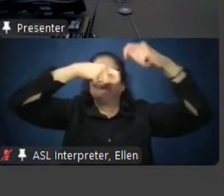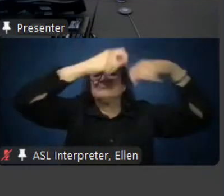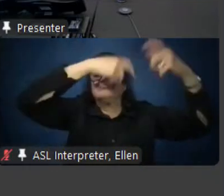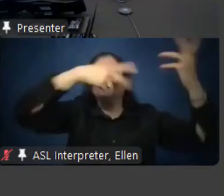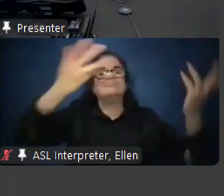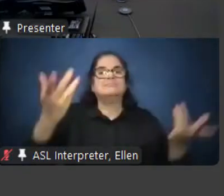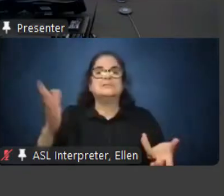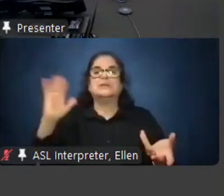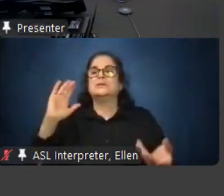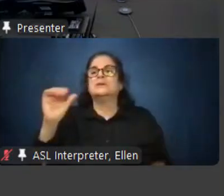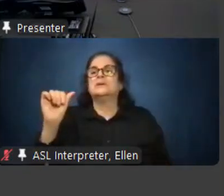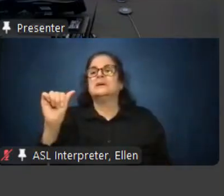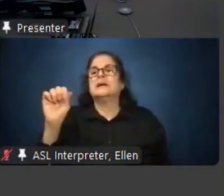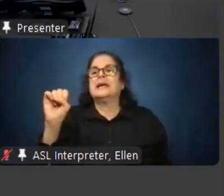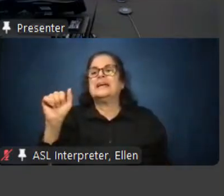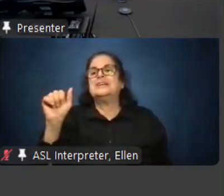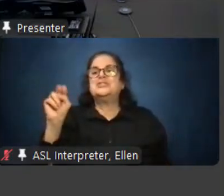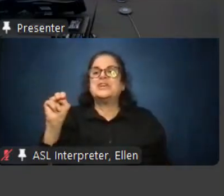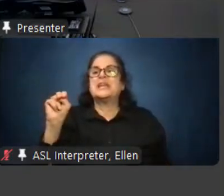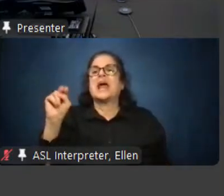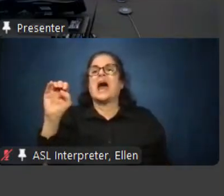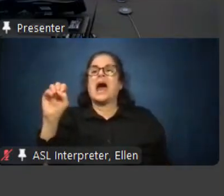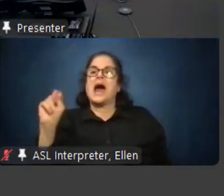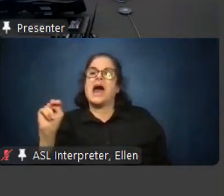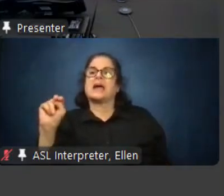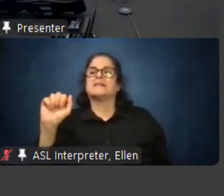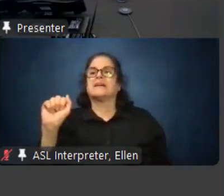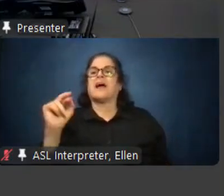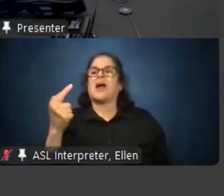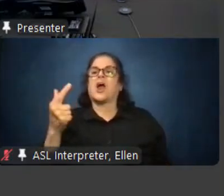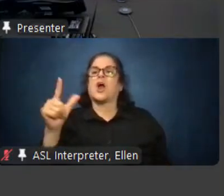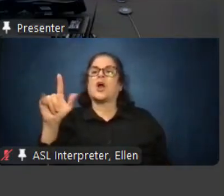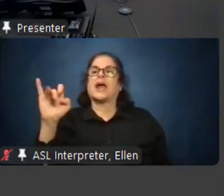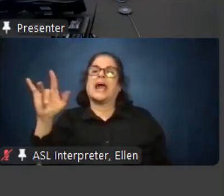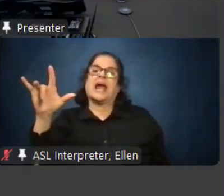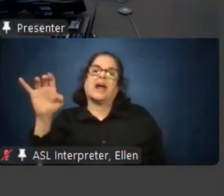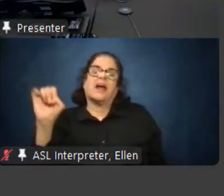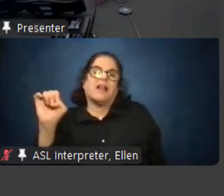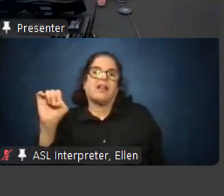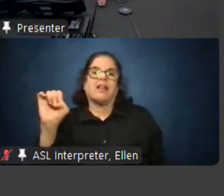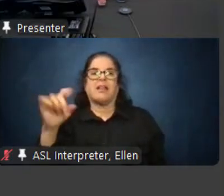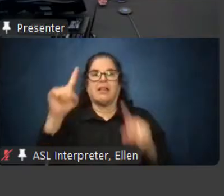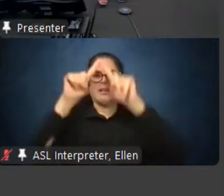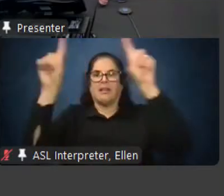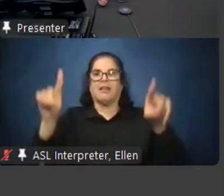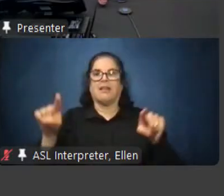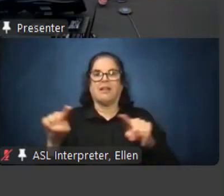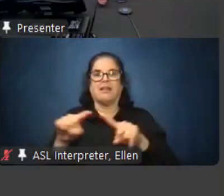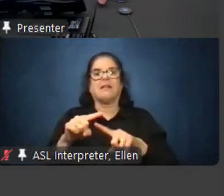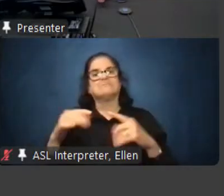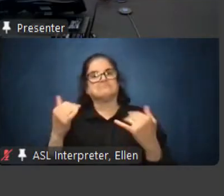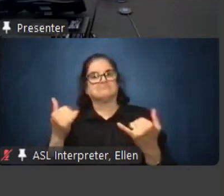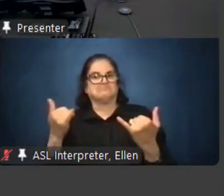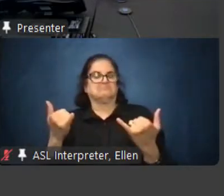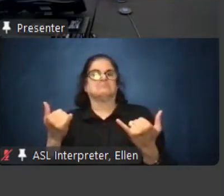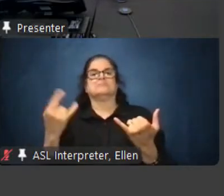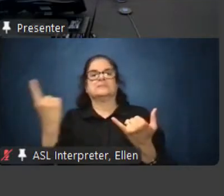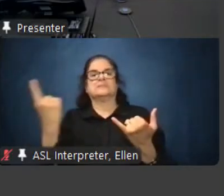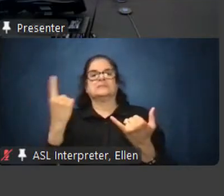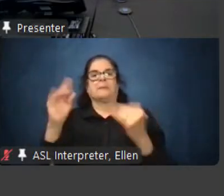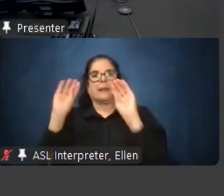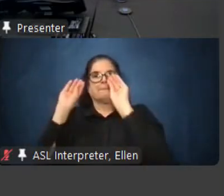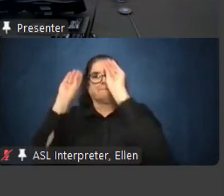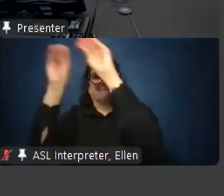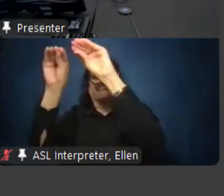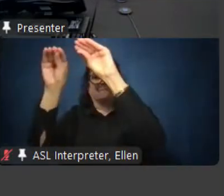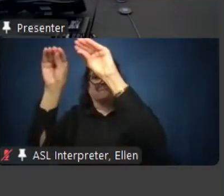that was exterior. It has a very similar kind of representation of an Argyle exterior sign that's mounted up there now. It mirrors kind